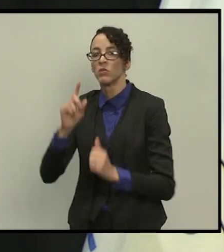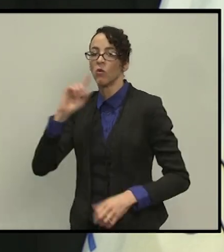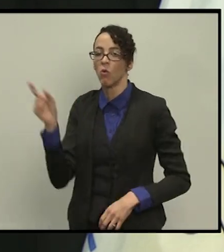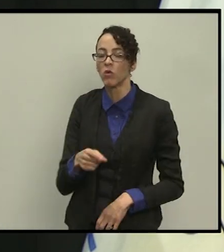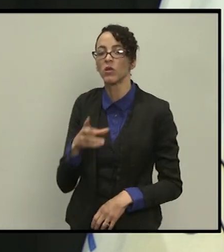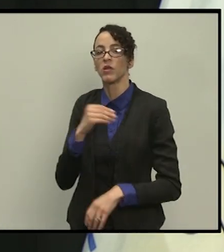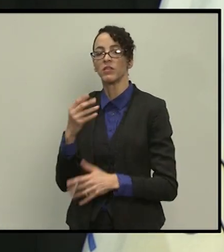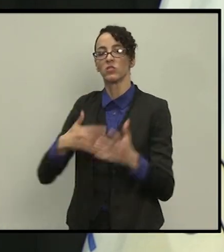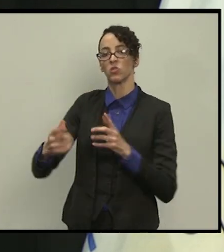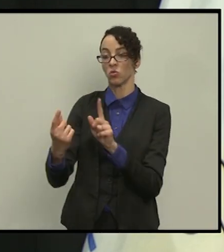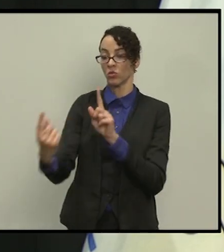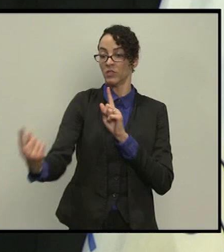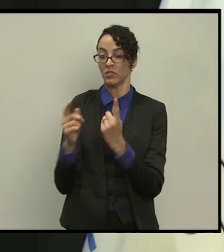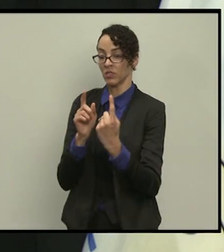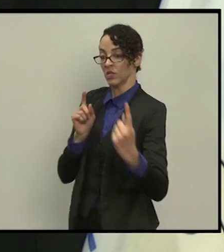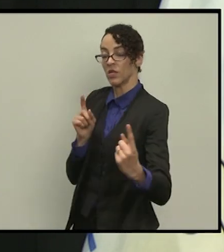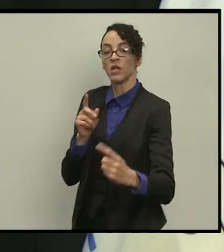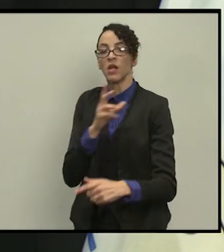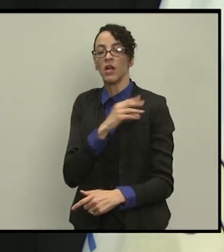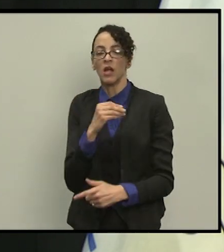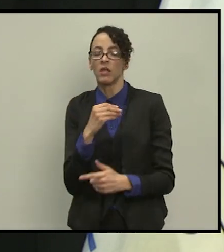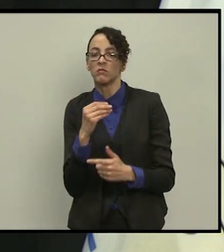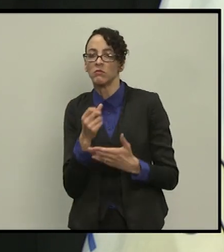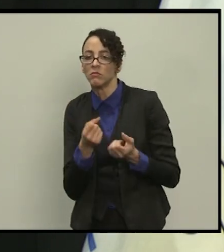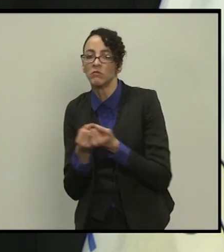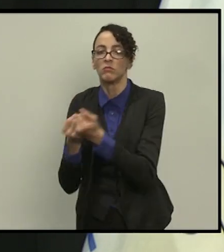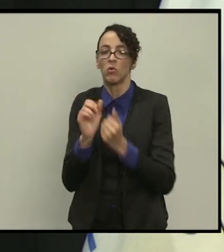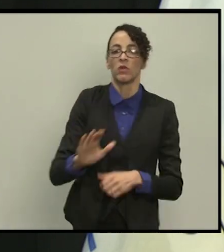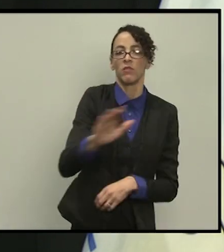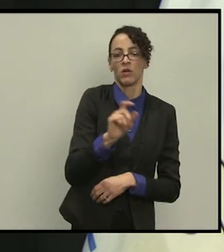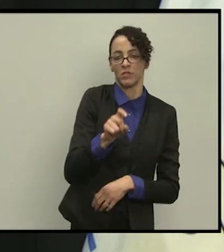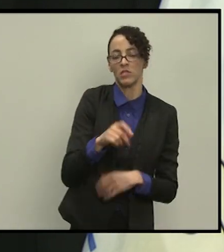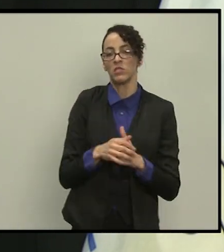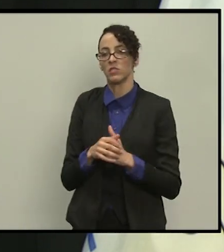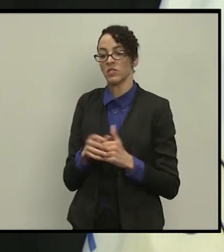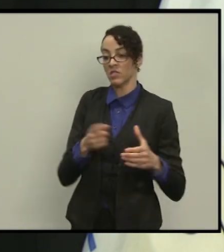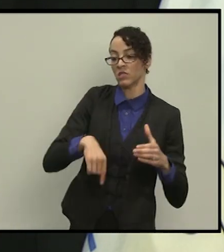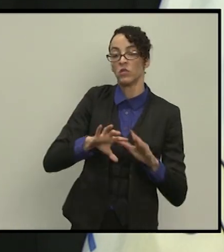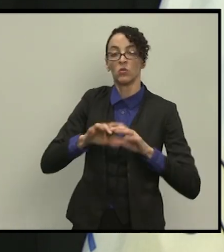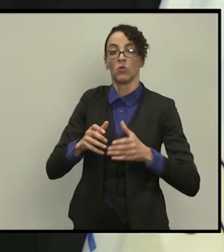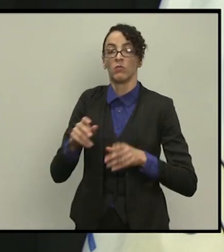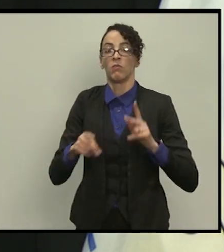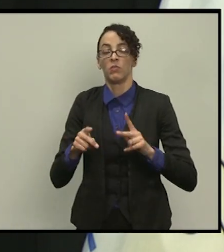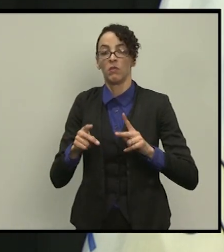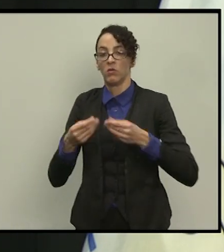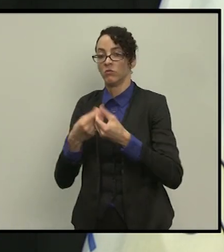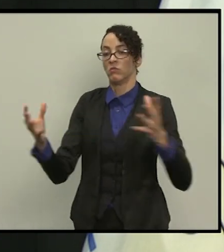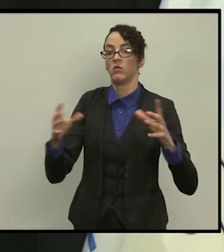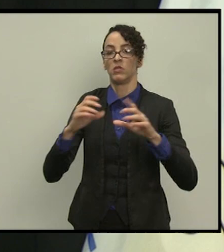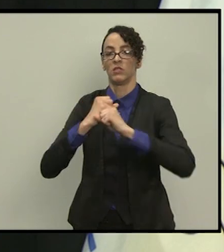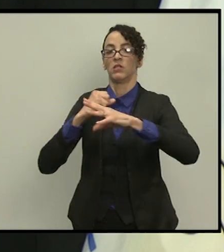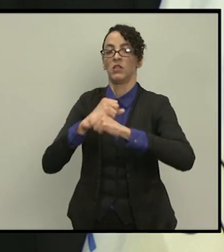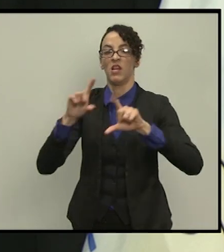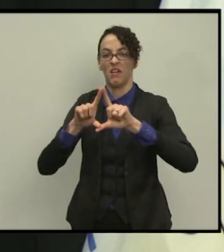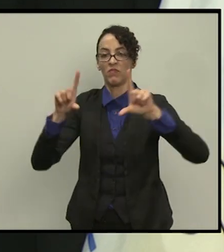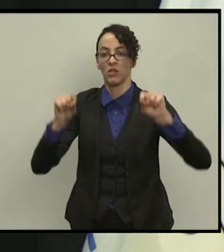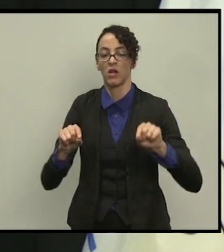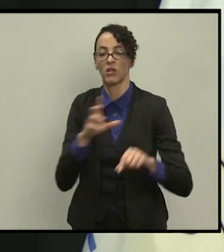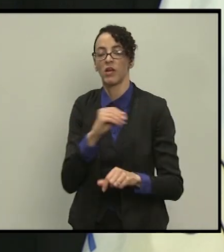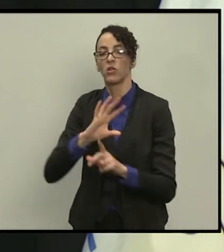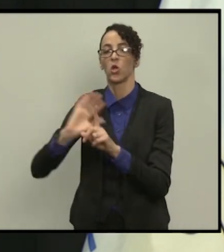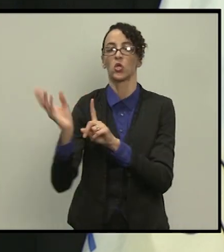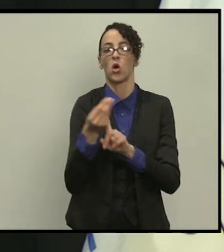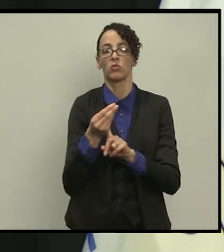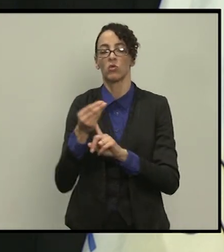helped distribute thousands of flyers, posters, and communicate culturally competent messaging around social distancing. We have been able